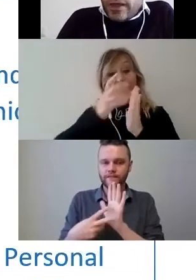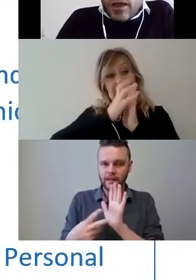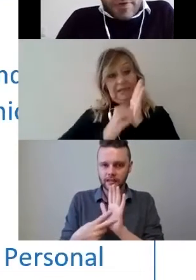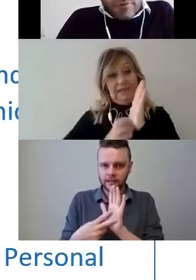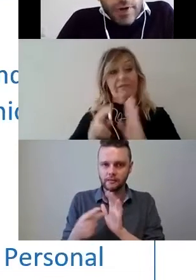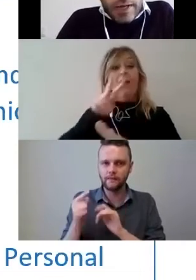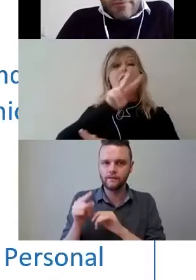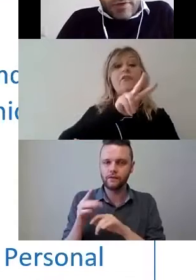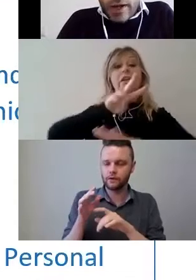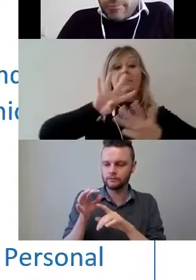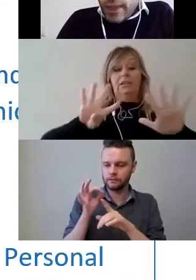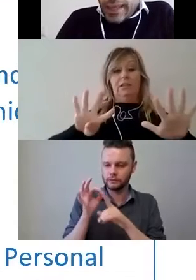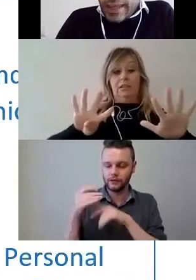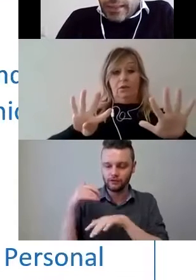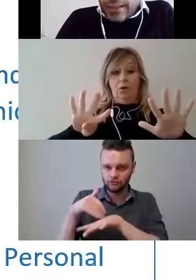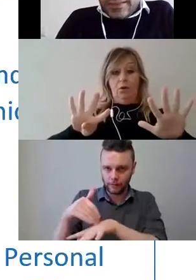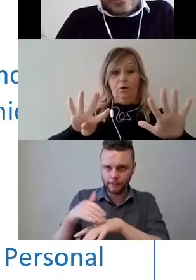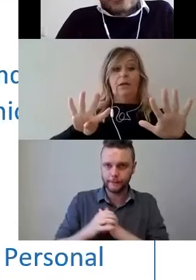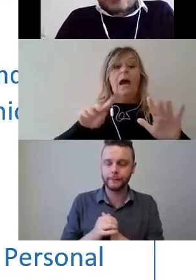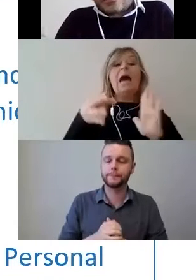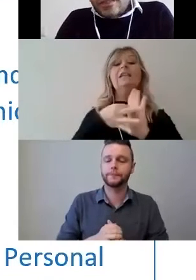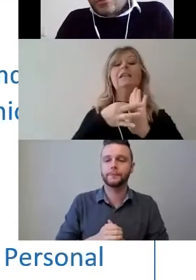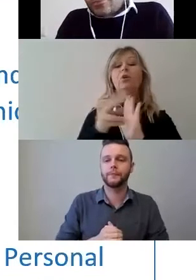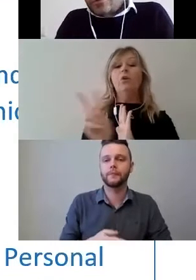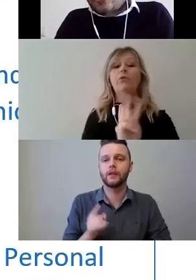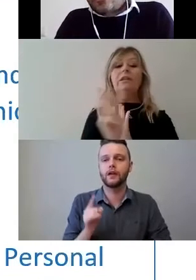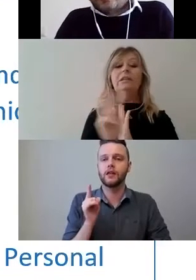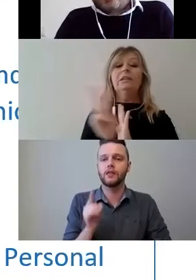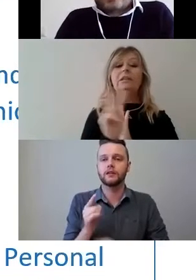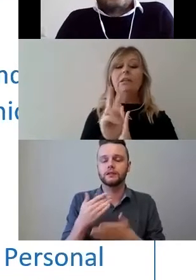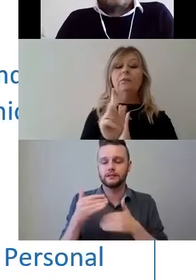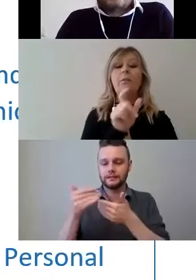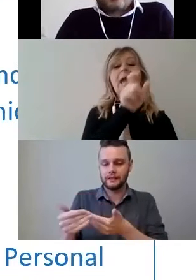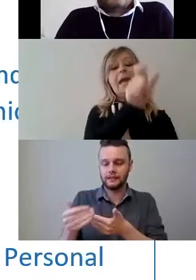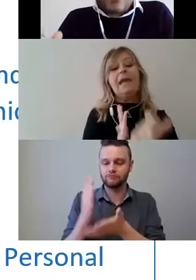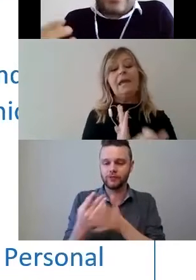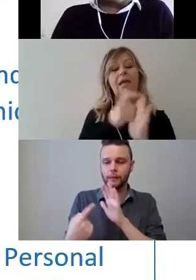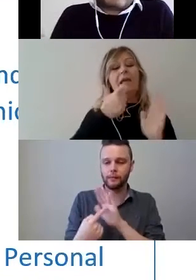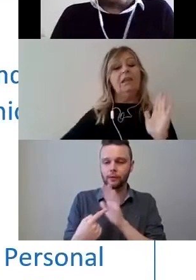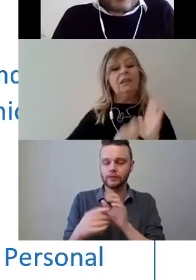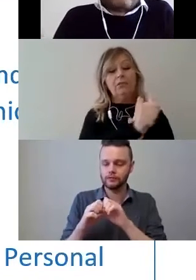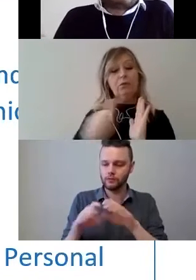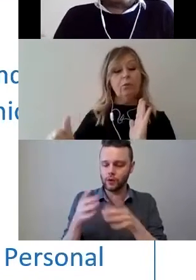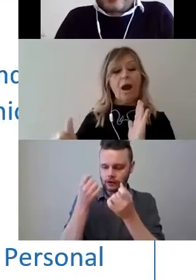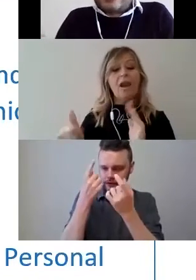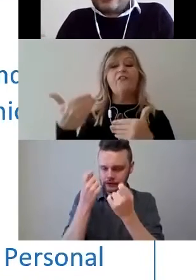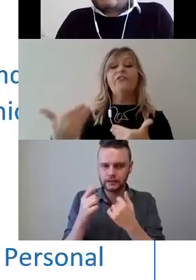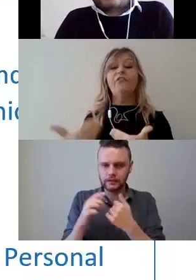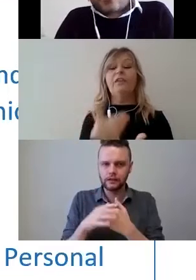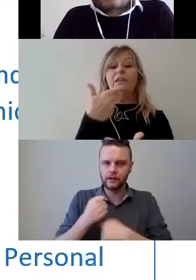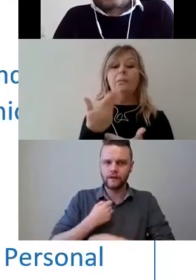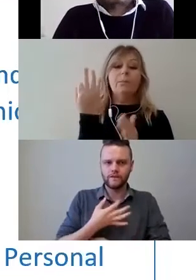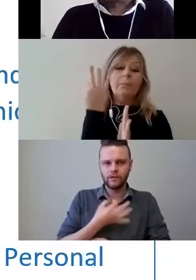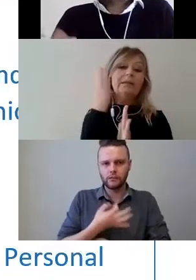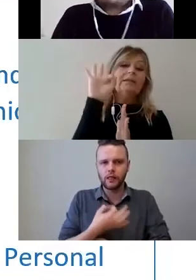of a crime. And this stage is particularly important to understand which are vulnerabilities, but